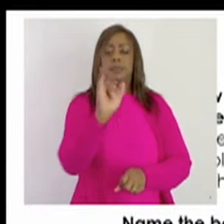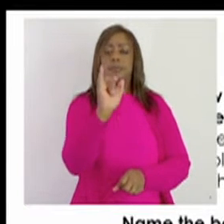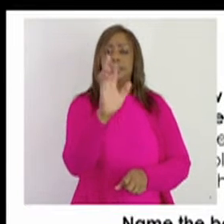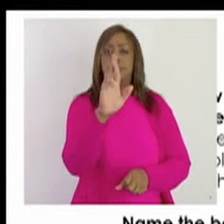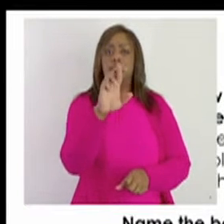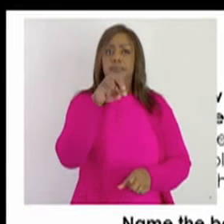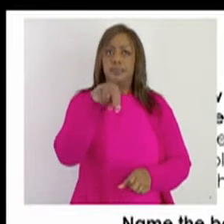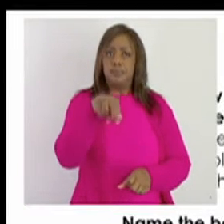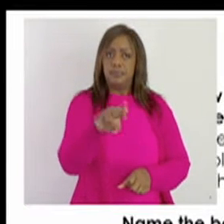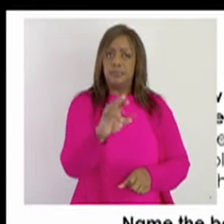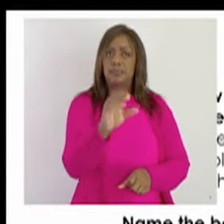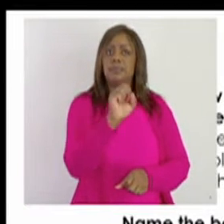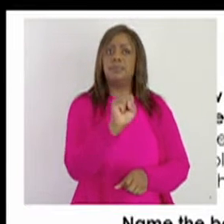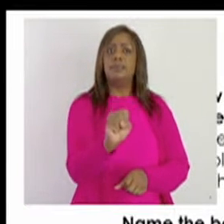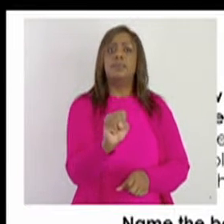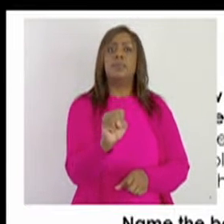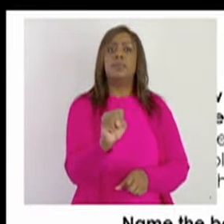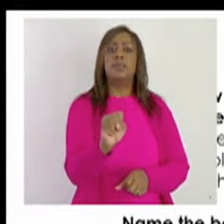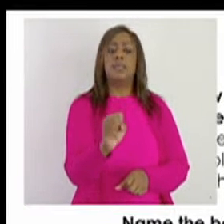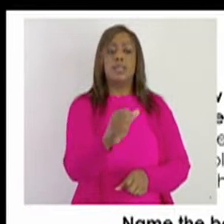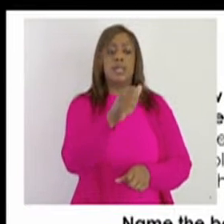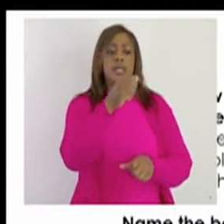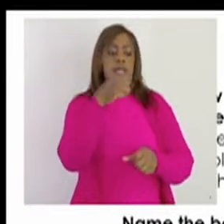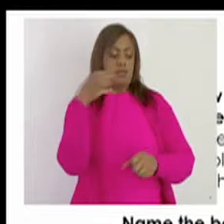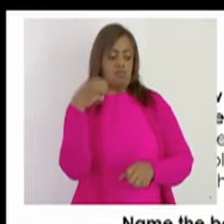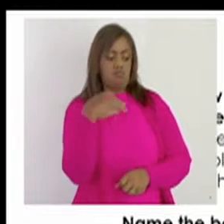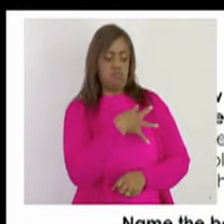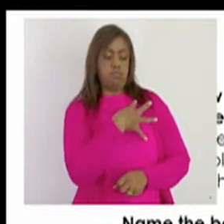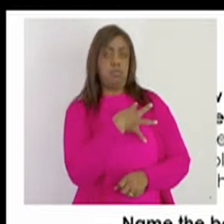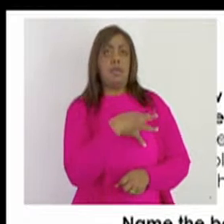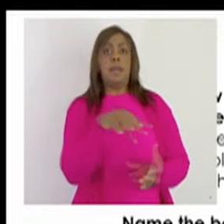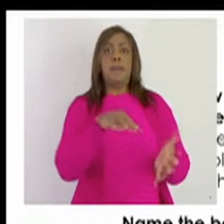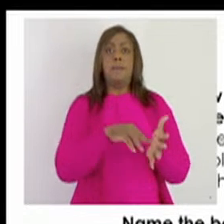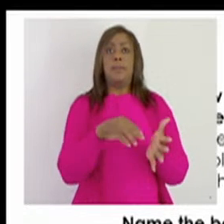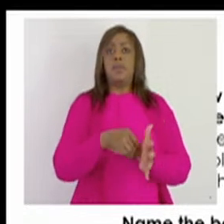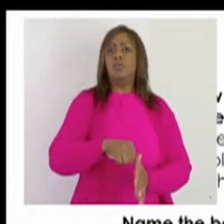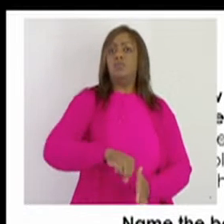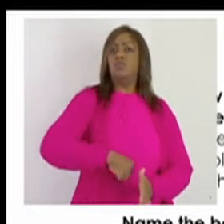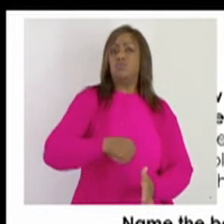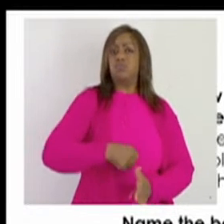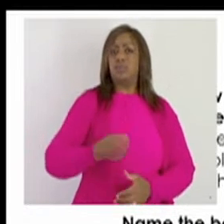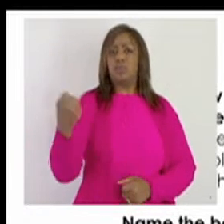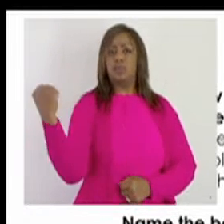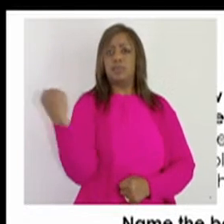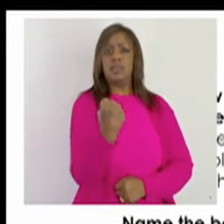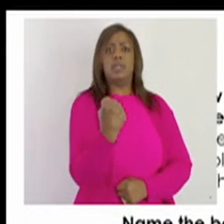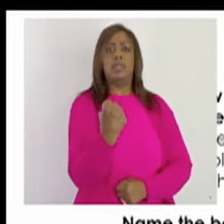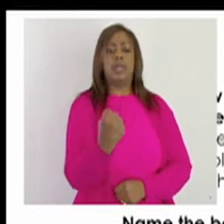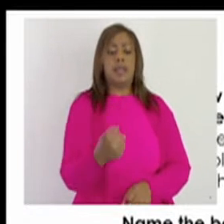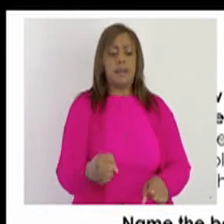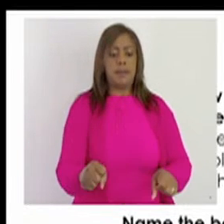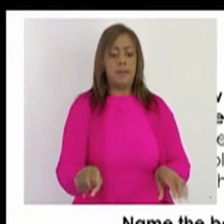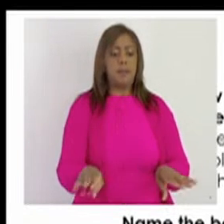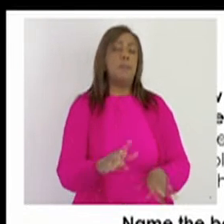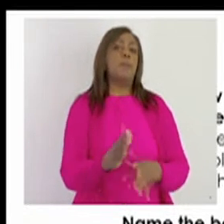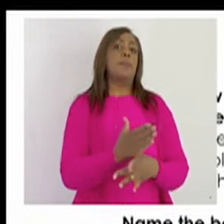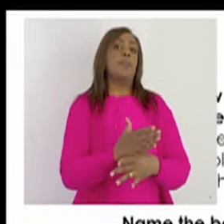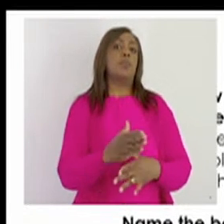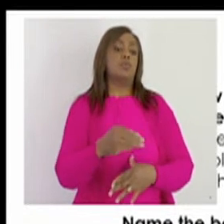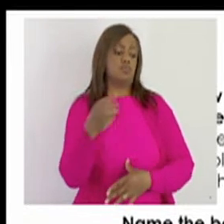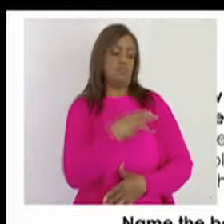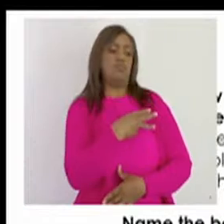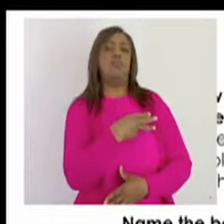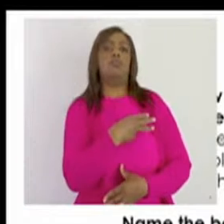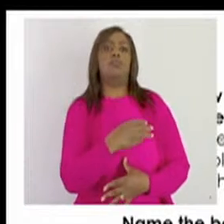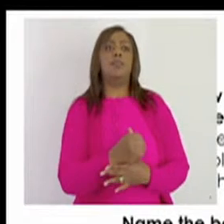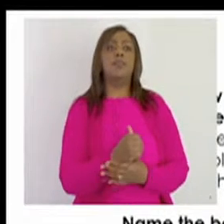Then we are also required to know the body fluids that can be infected with HIV. The body fluids that can be infected with HIV, we speak